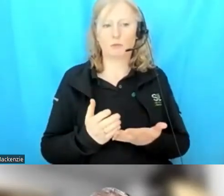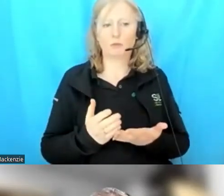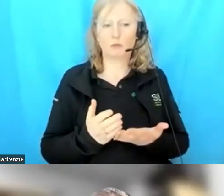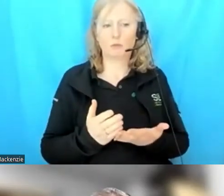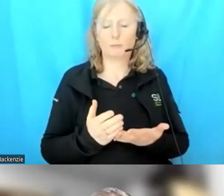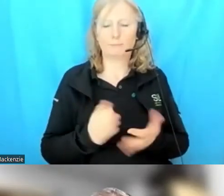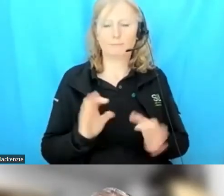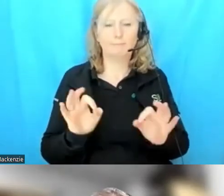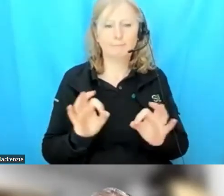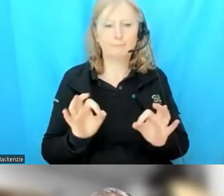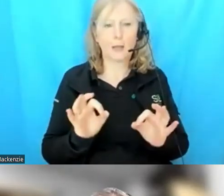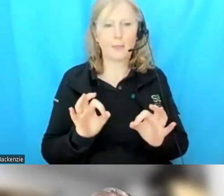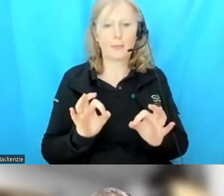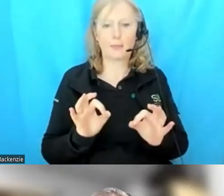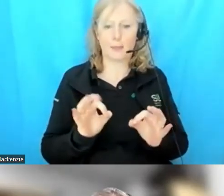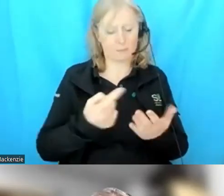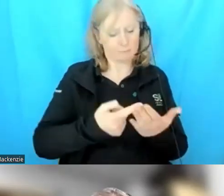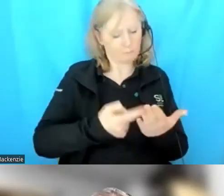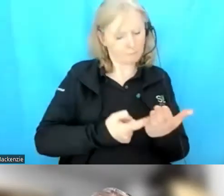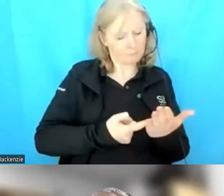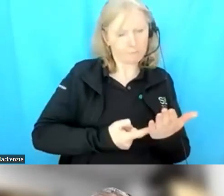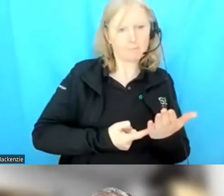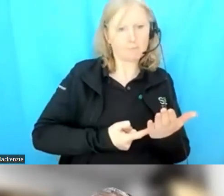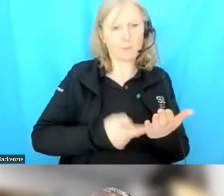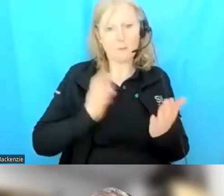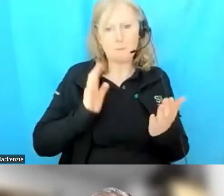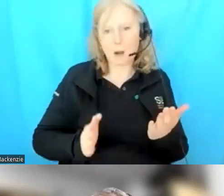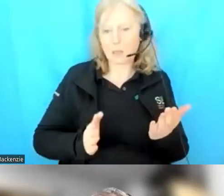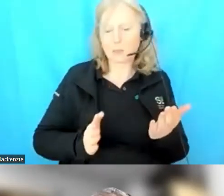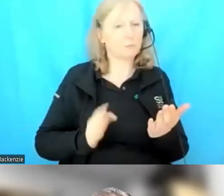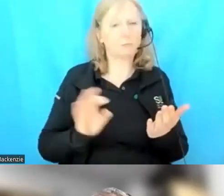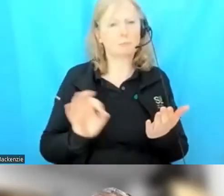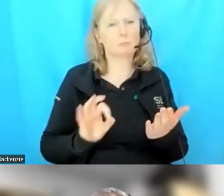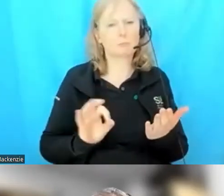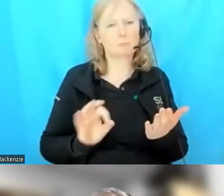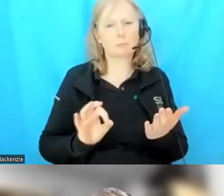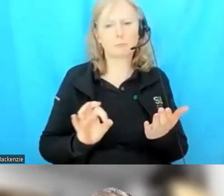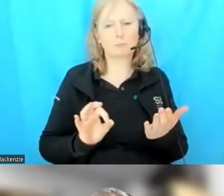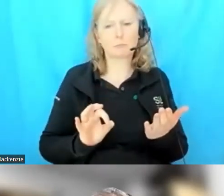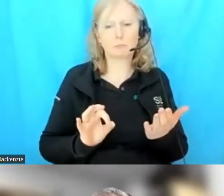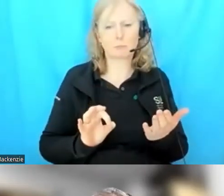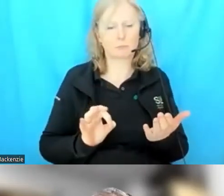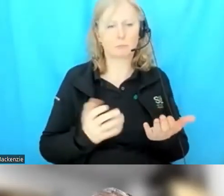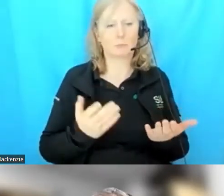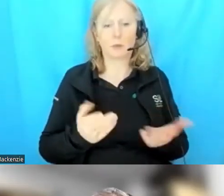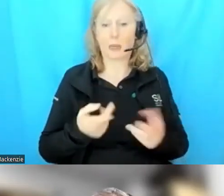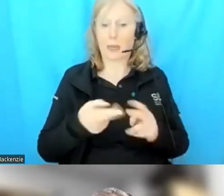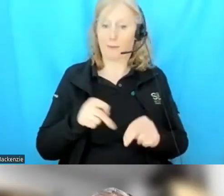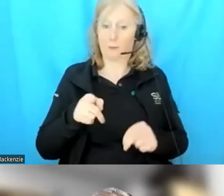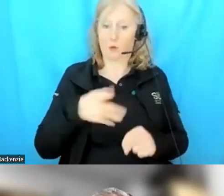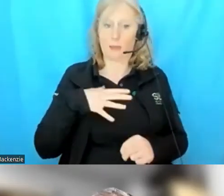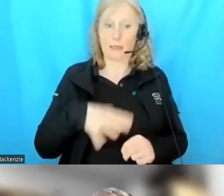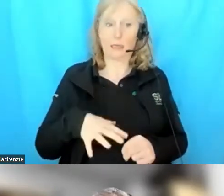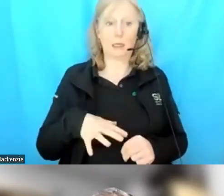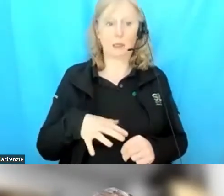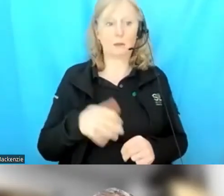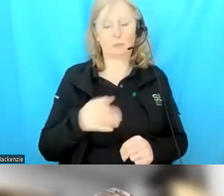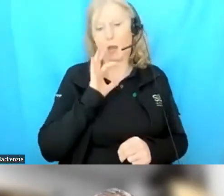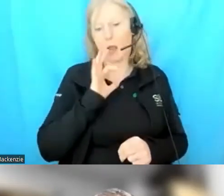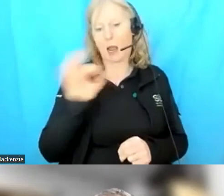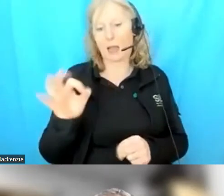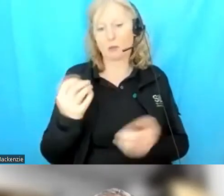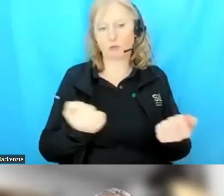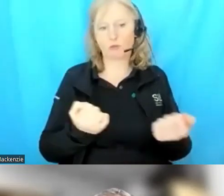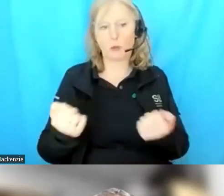There's no preconditions into why the ramp should or shouldn't be deployed. If you need the ramp, you can ask the